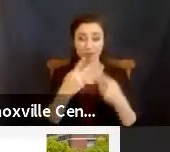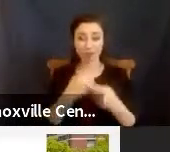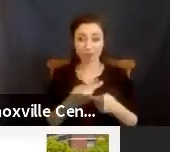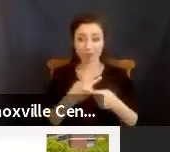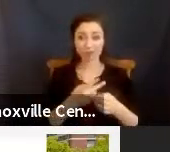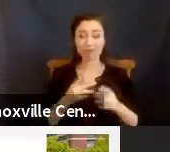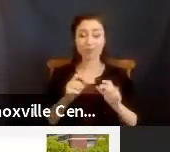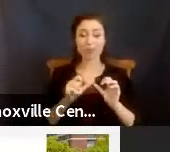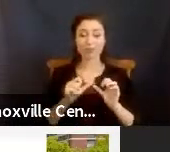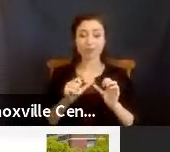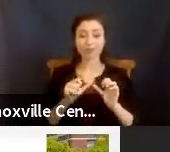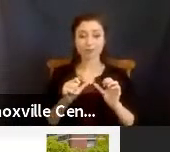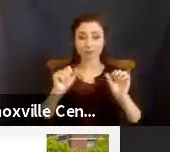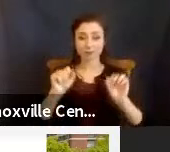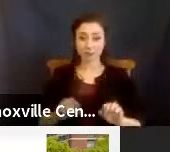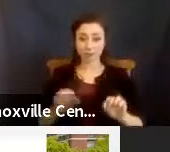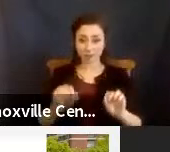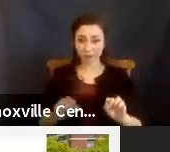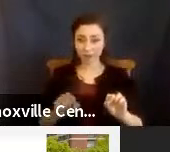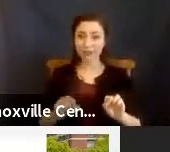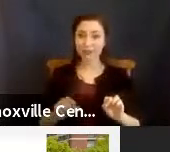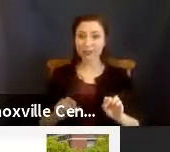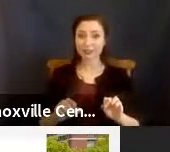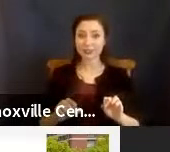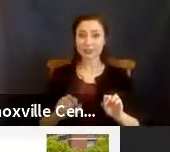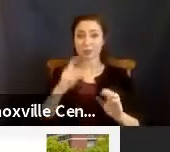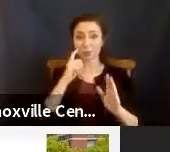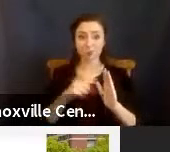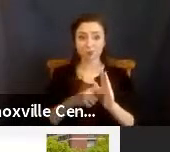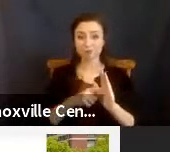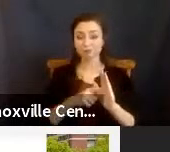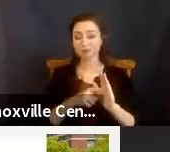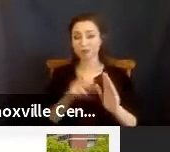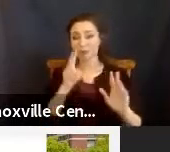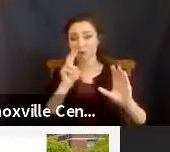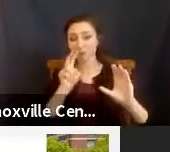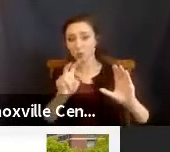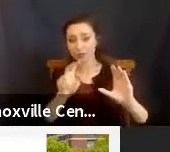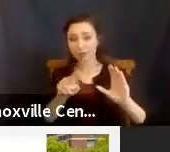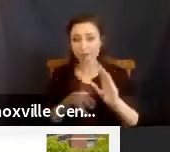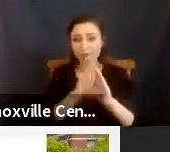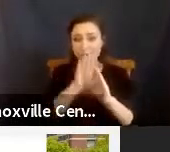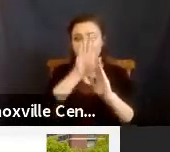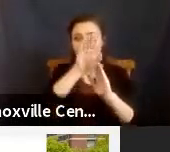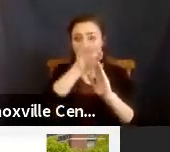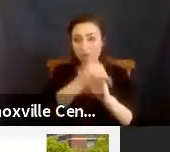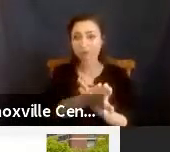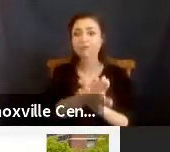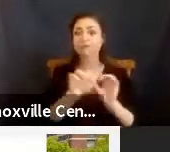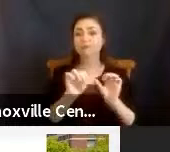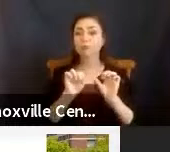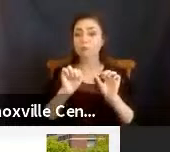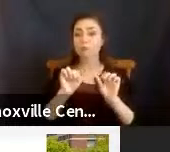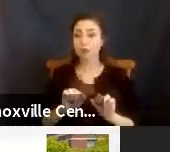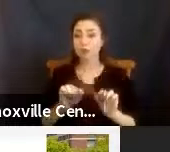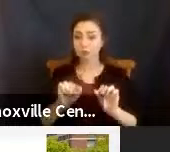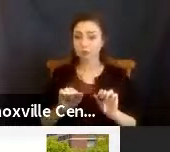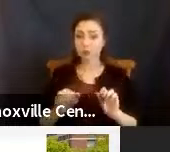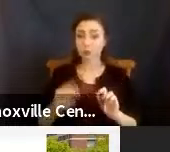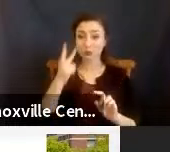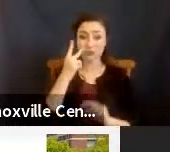capabilities remain within current and forecasted surge capacity. During this timeframe, we saw red and